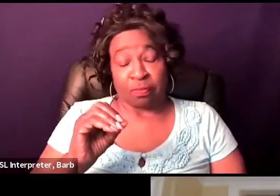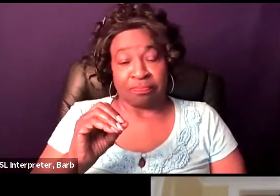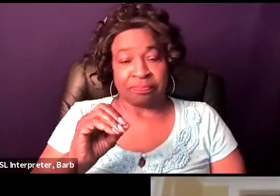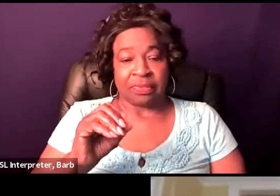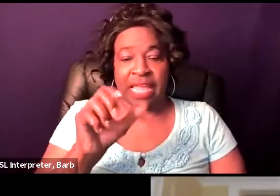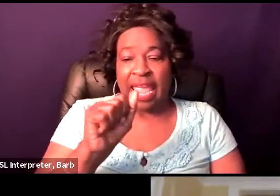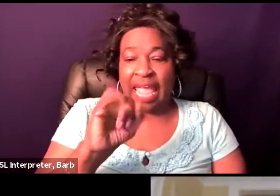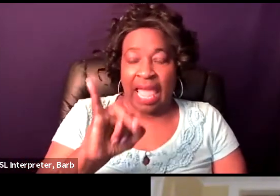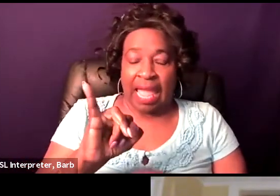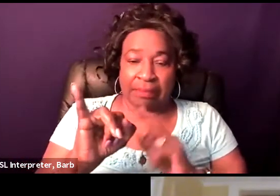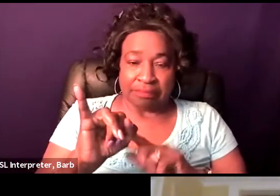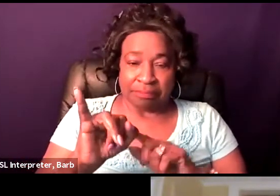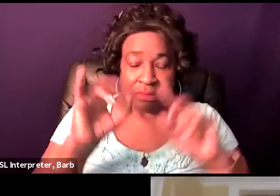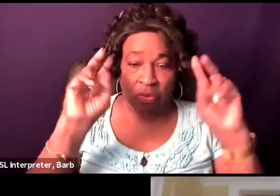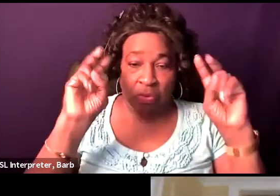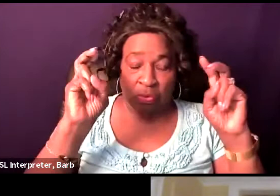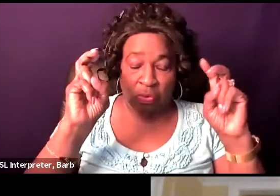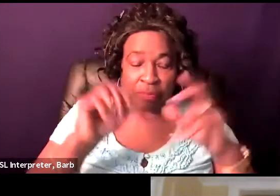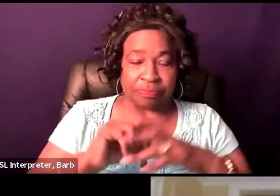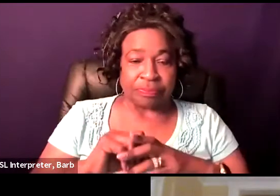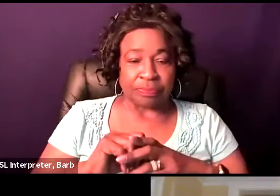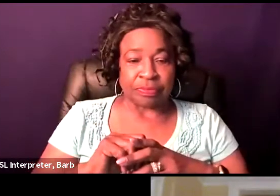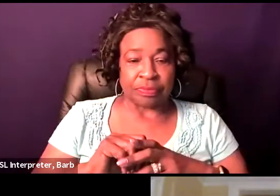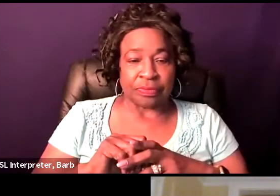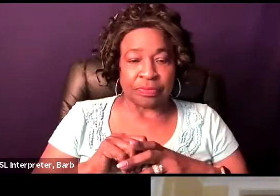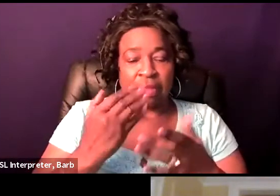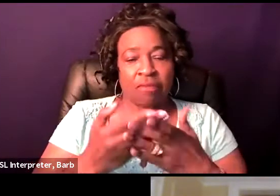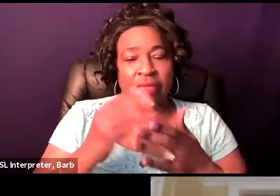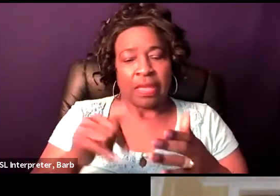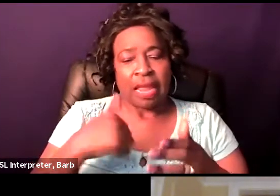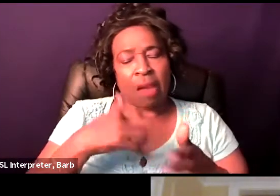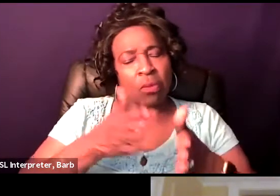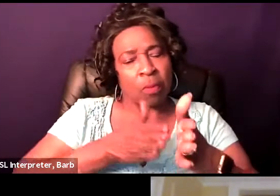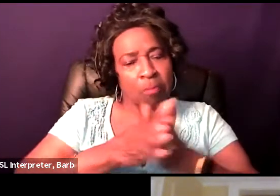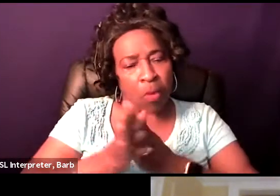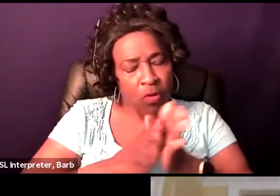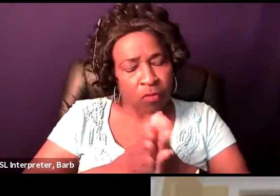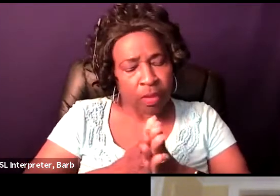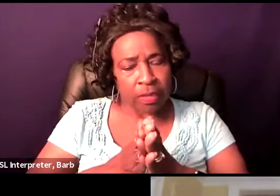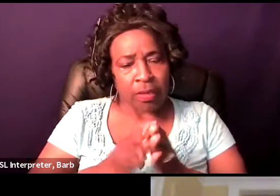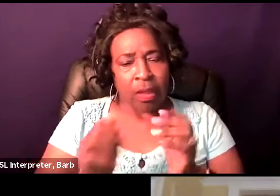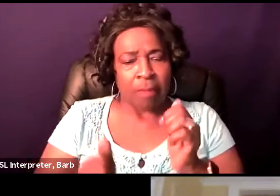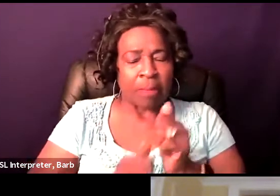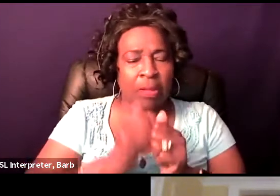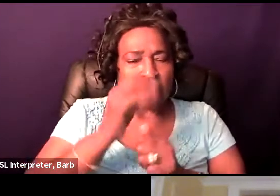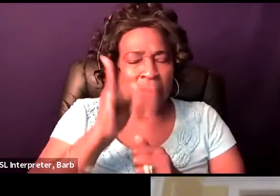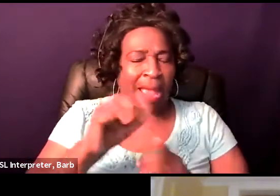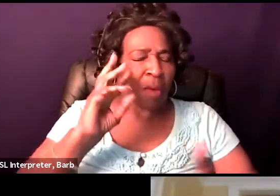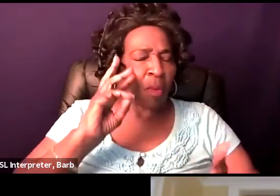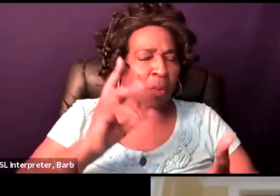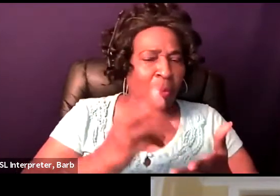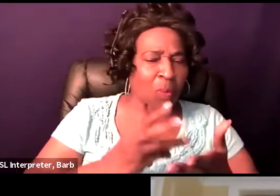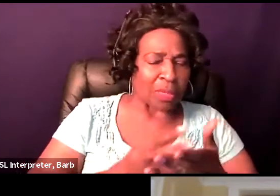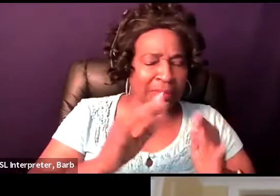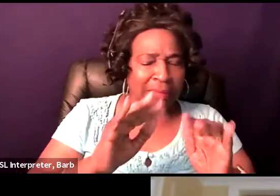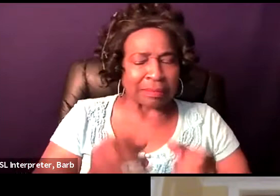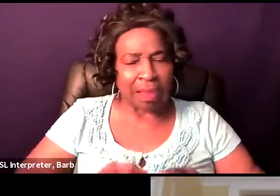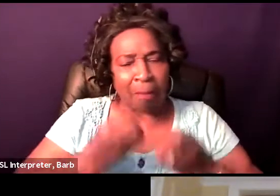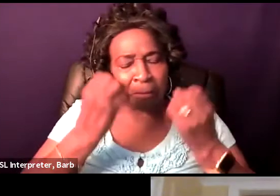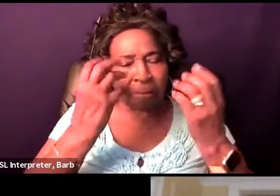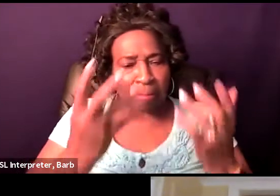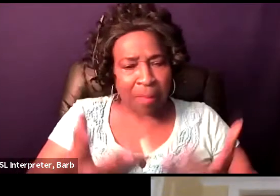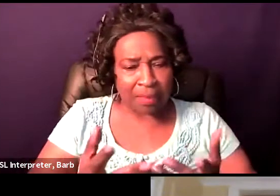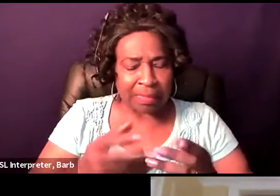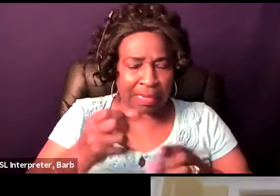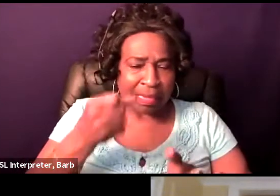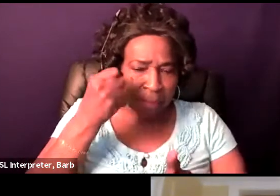AI in quotes, the fact that I think I was motivated primarily by witnessing how much